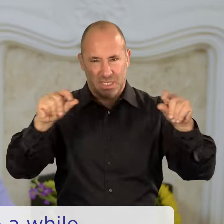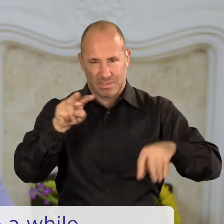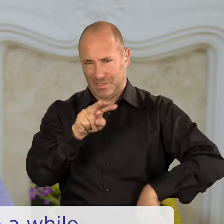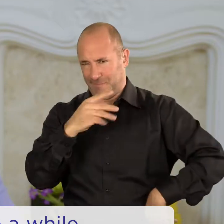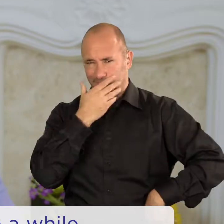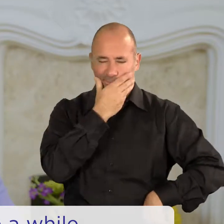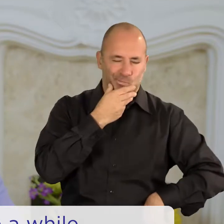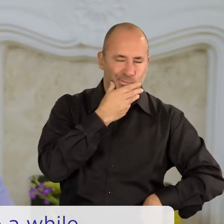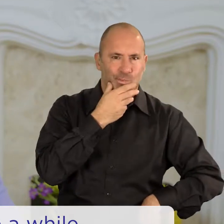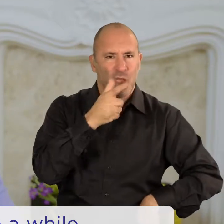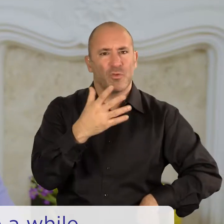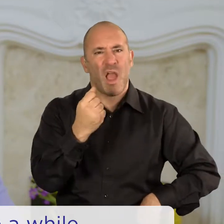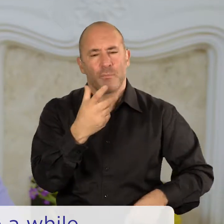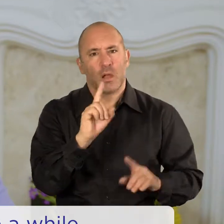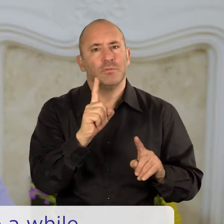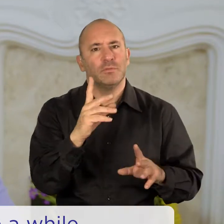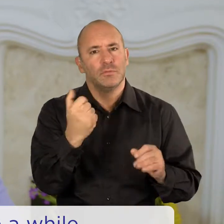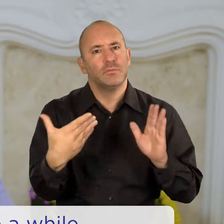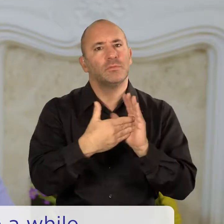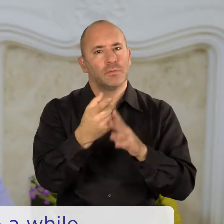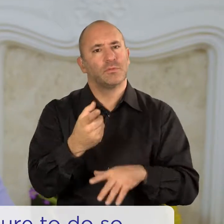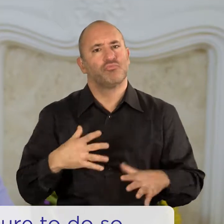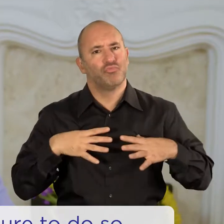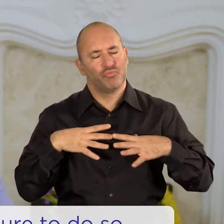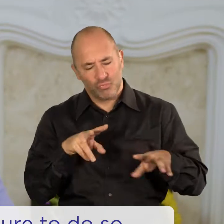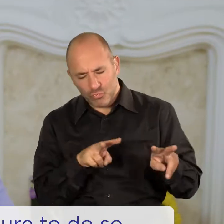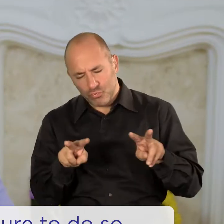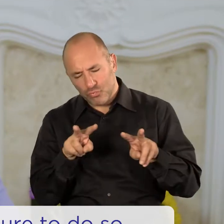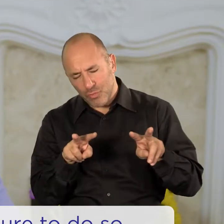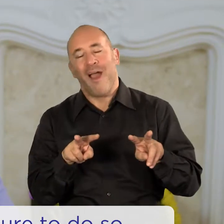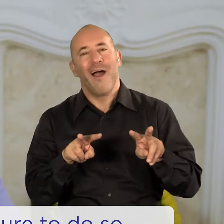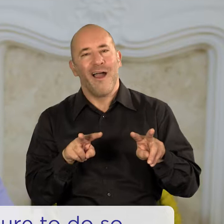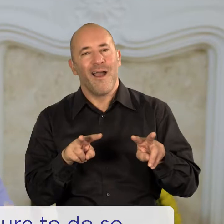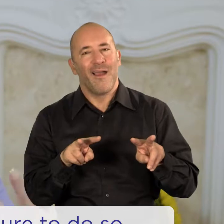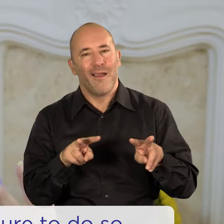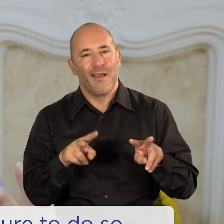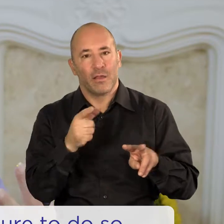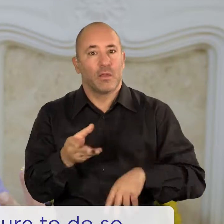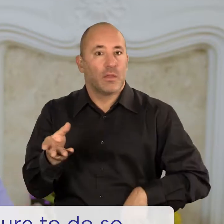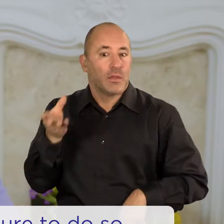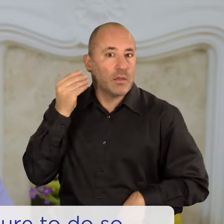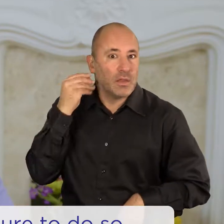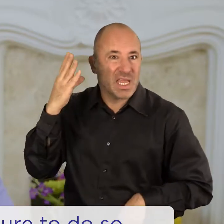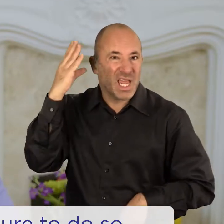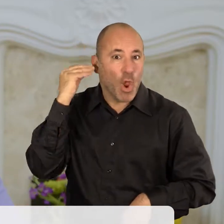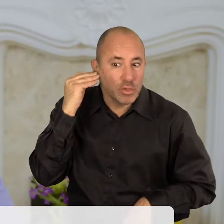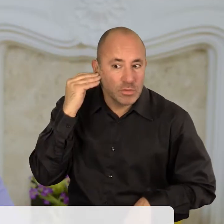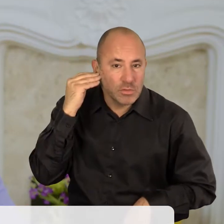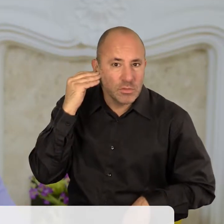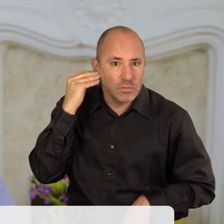would take you quite a while to make sense of that sentence, and you would have the leisure to do so. Whereas if you have a hearing